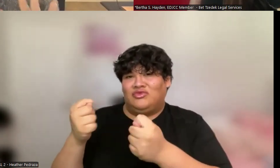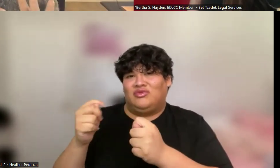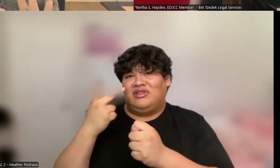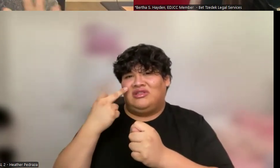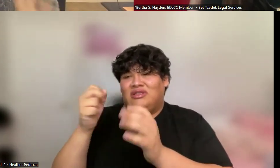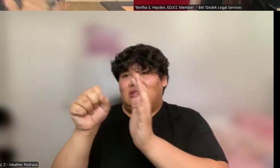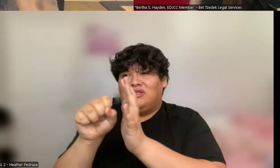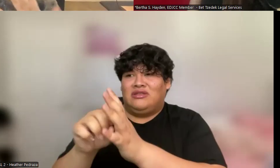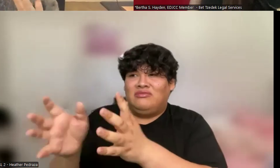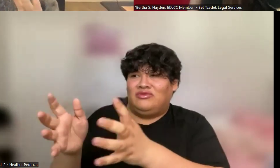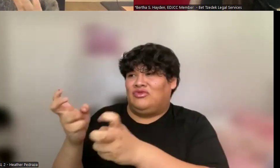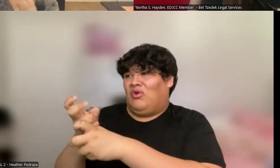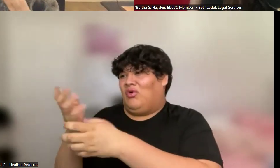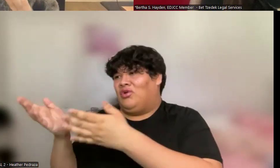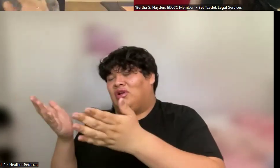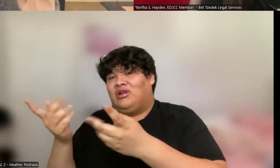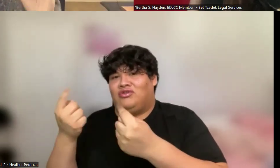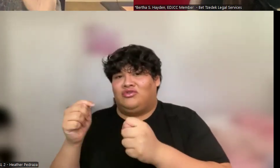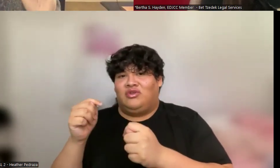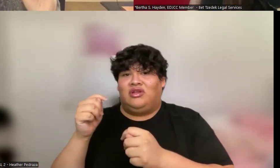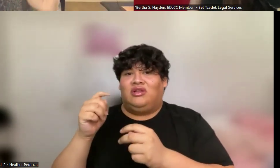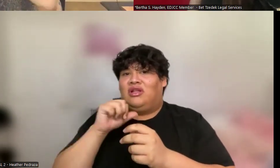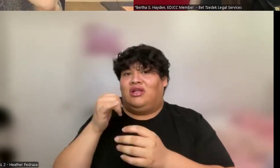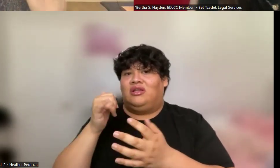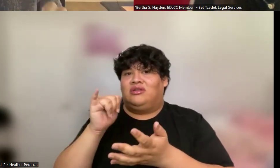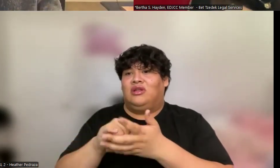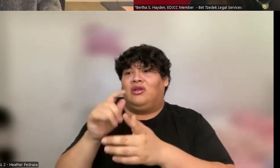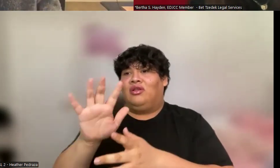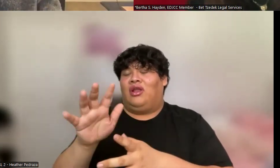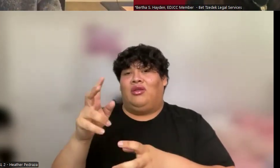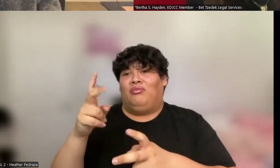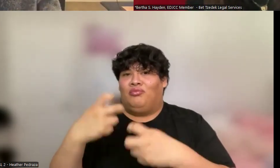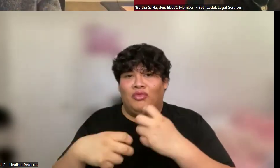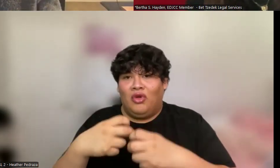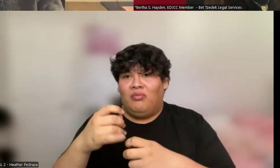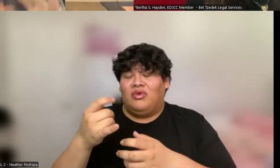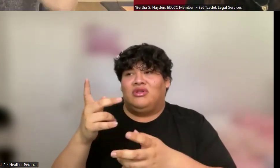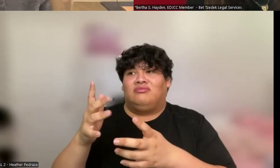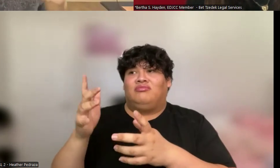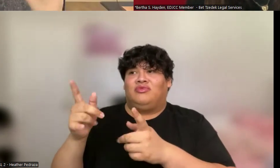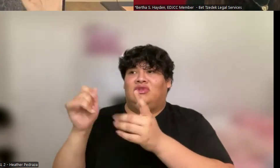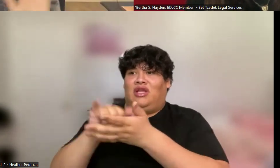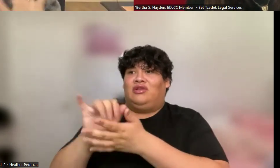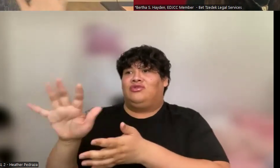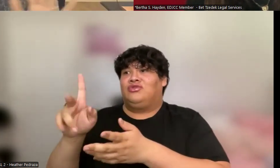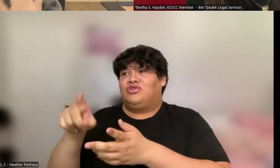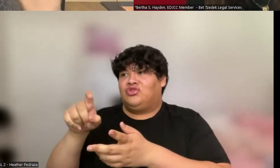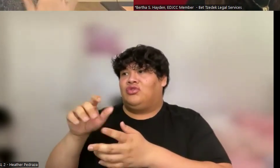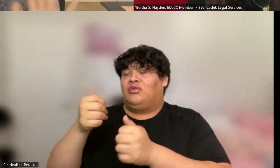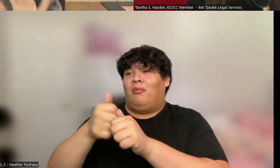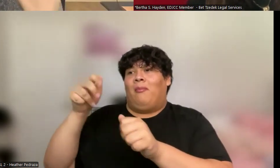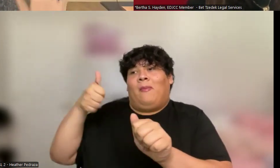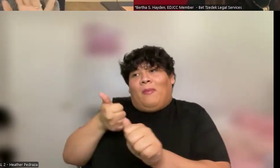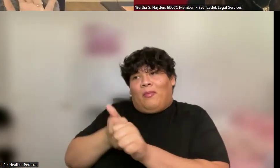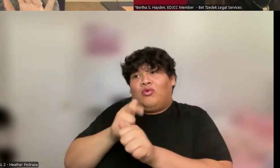systems are complicated, like the billing systems are complicated, that's not something that the individual patient is having to deal with. That should be something that's on the background